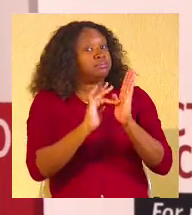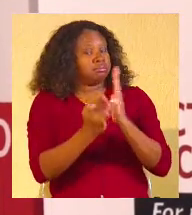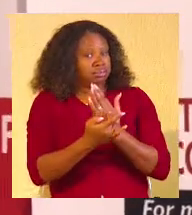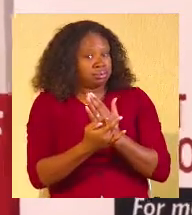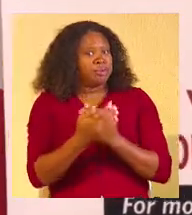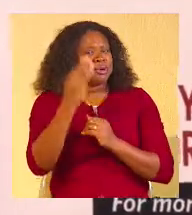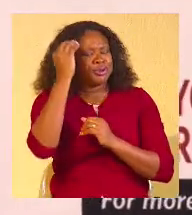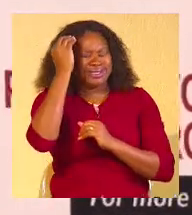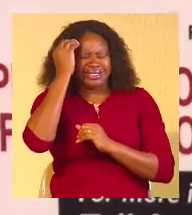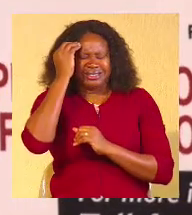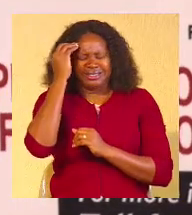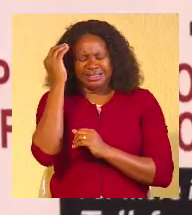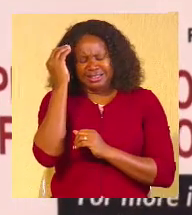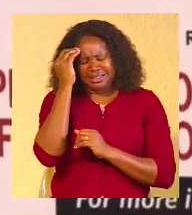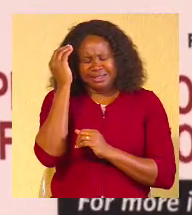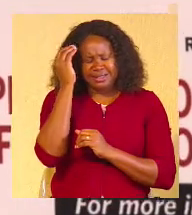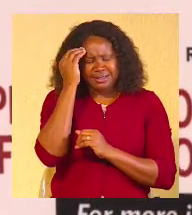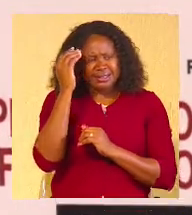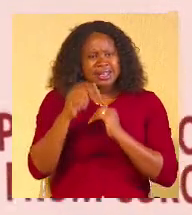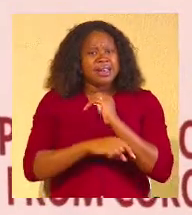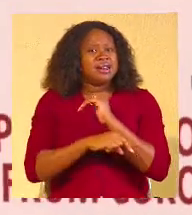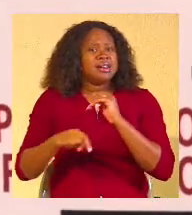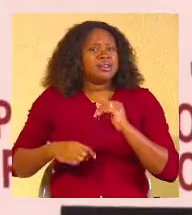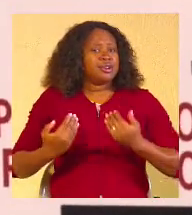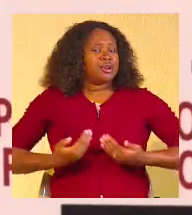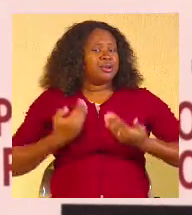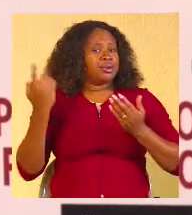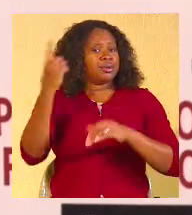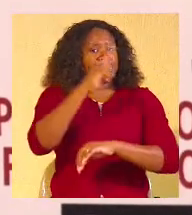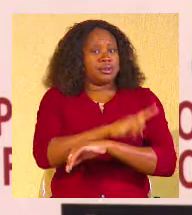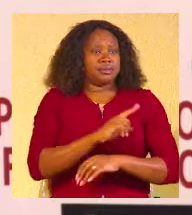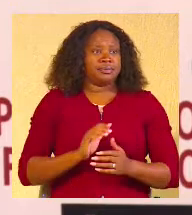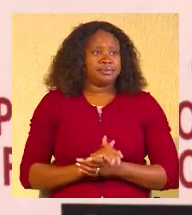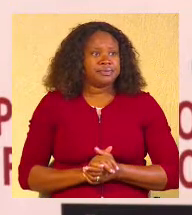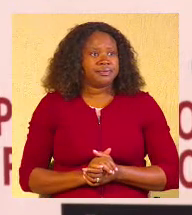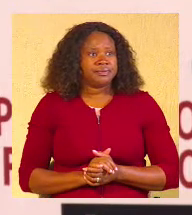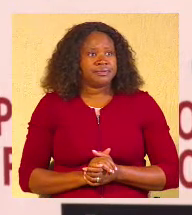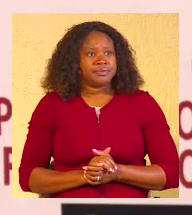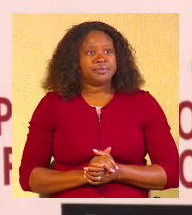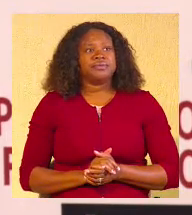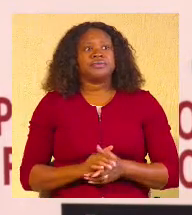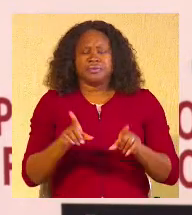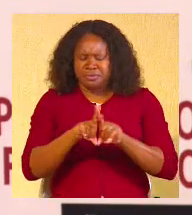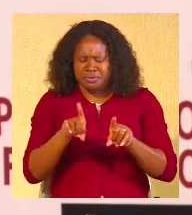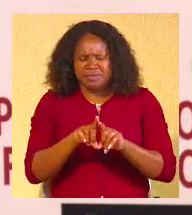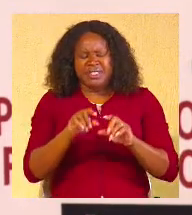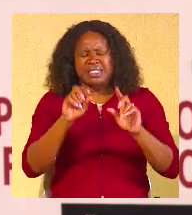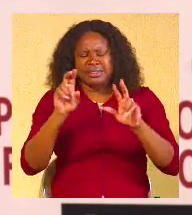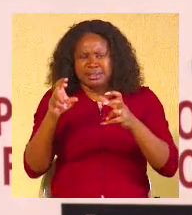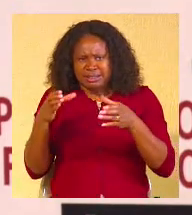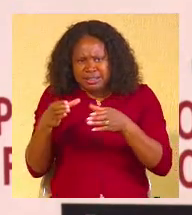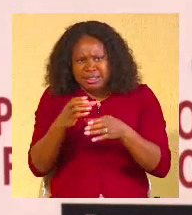is known as the National Youth Day, as provided for by Section